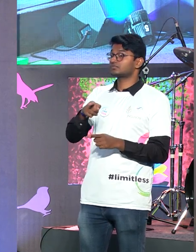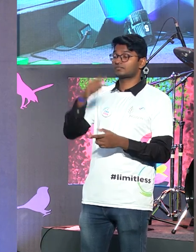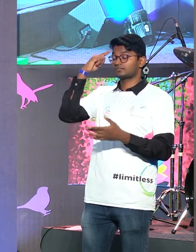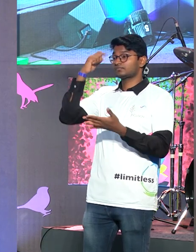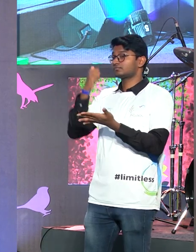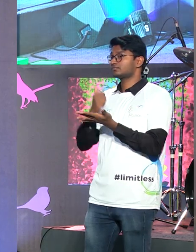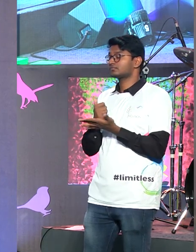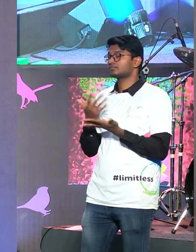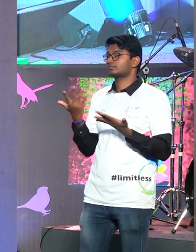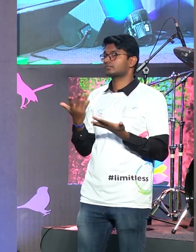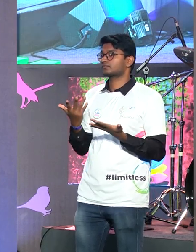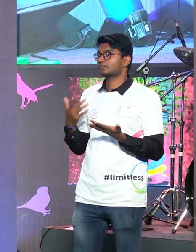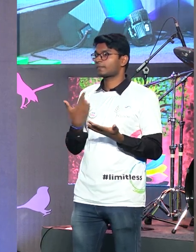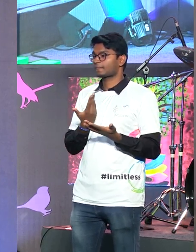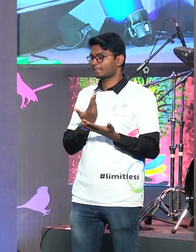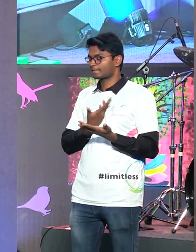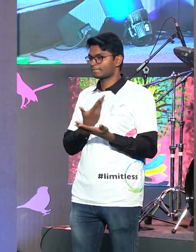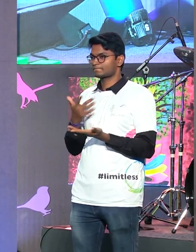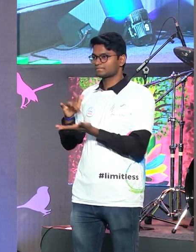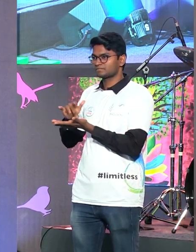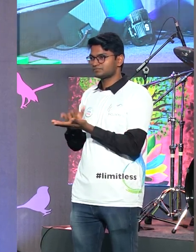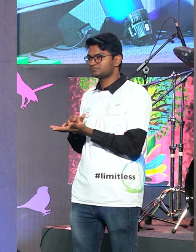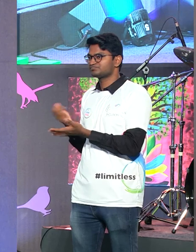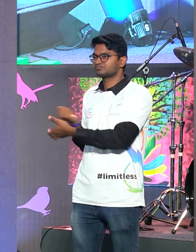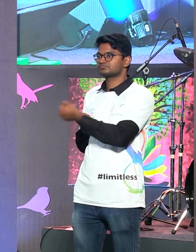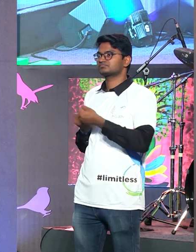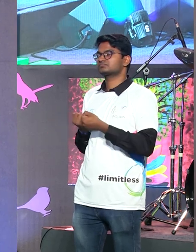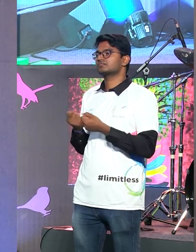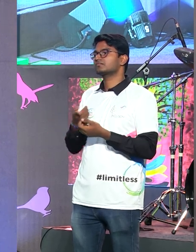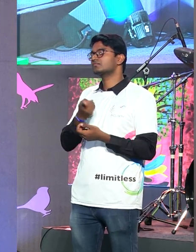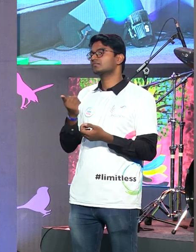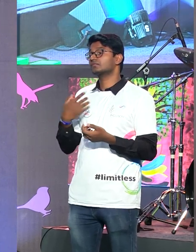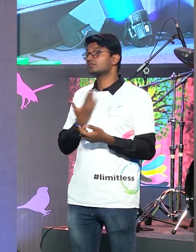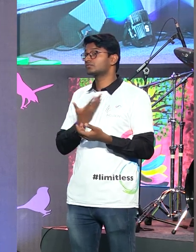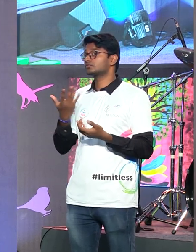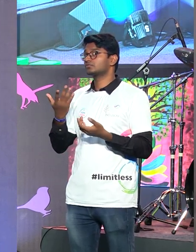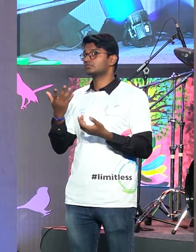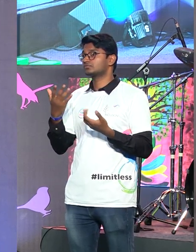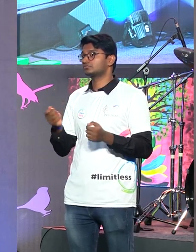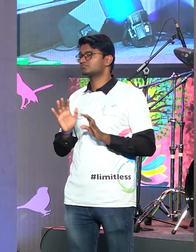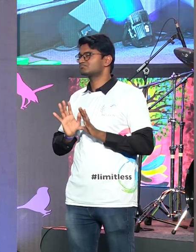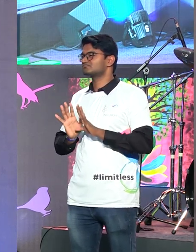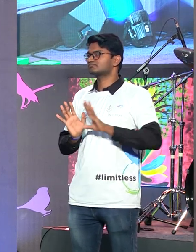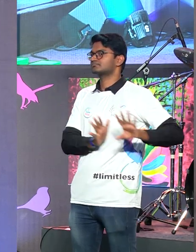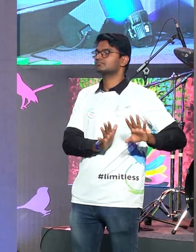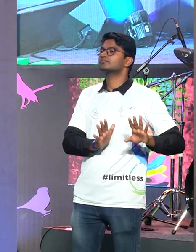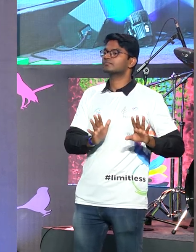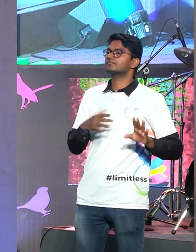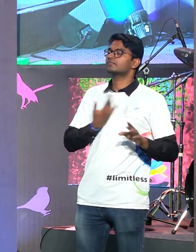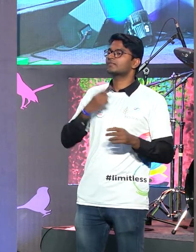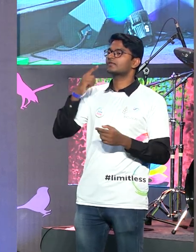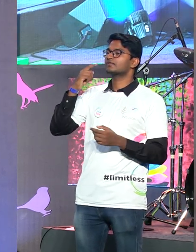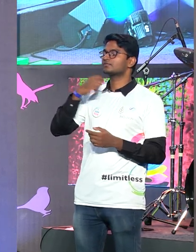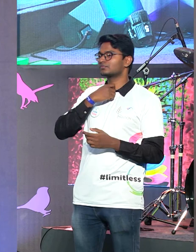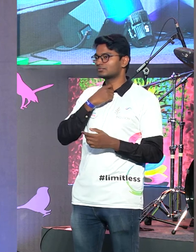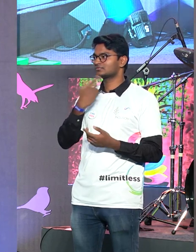take up all the space. So we all have to push it. And I promise you, I'm also complicit in this, so I promise you that I'm going to do